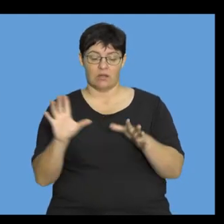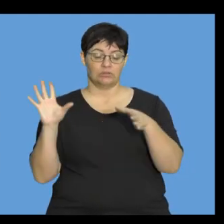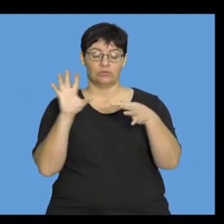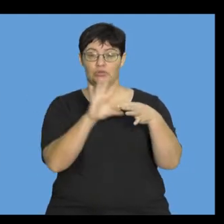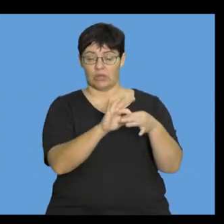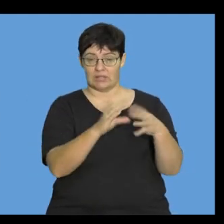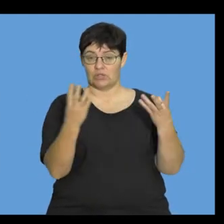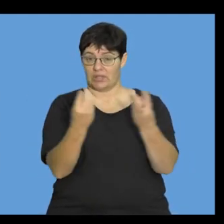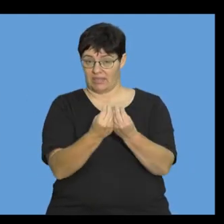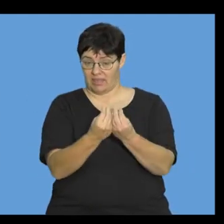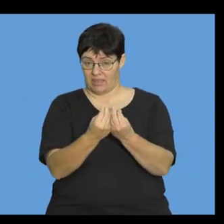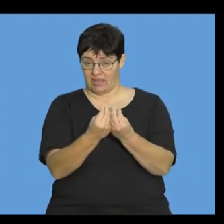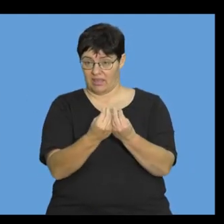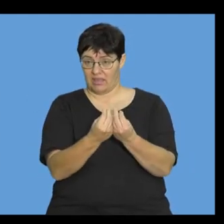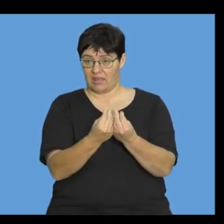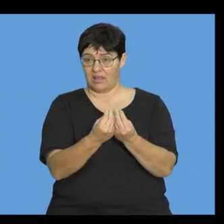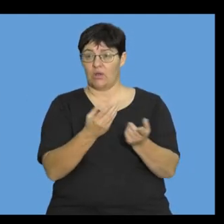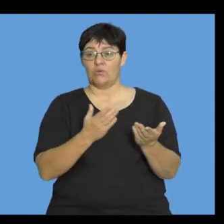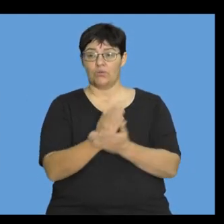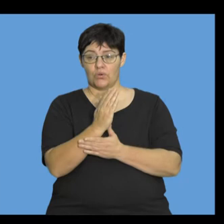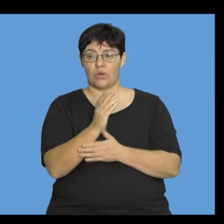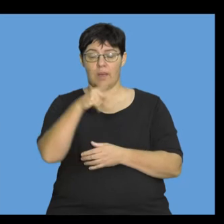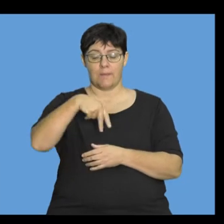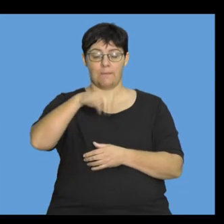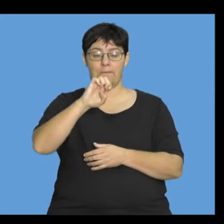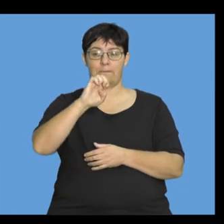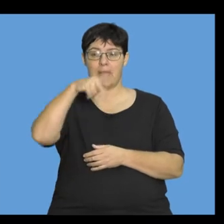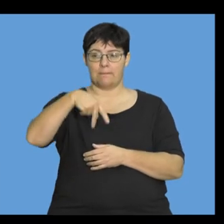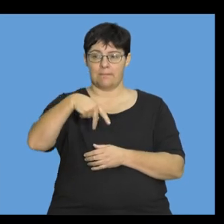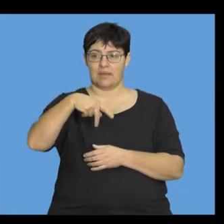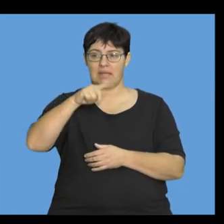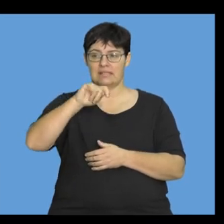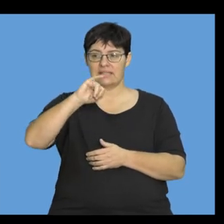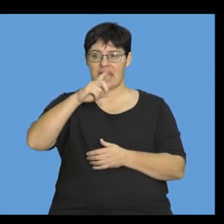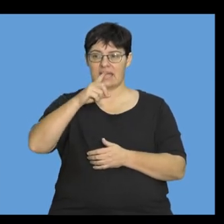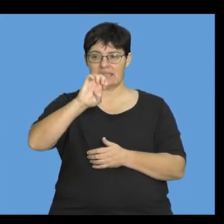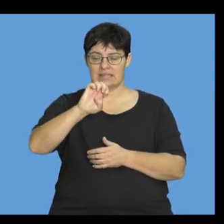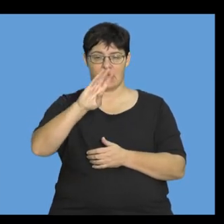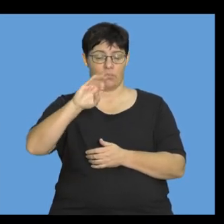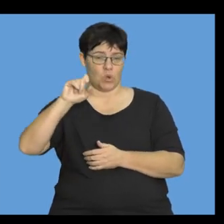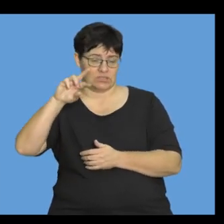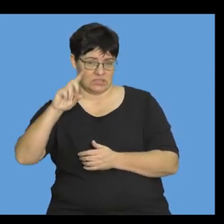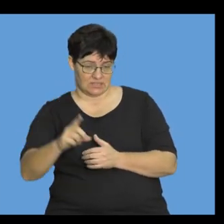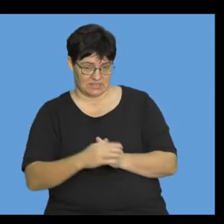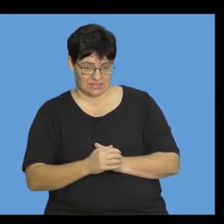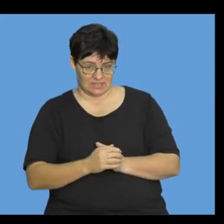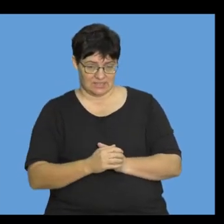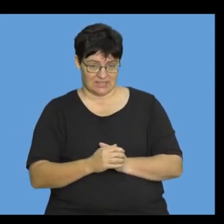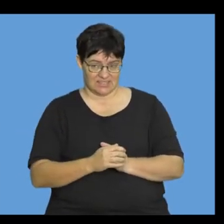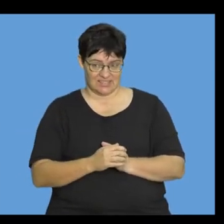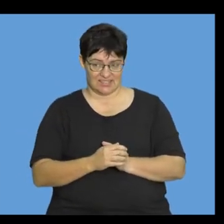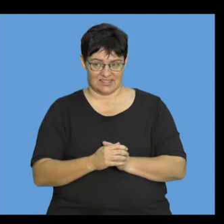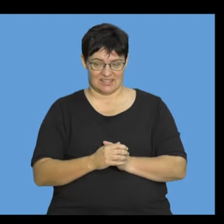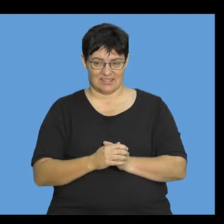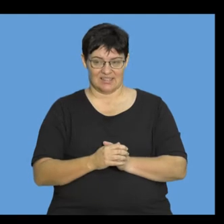are joined together by a peptide bond. Check how the P's just roll off your tongue.